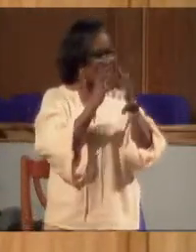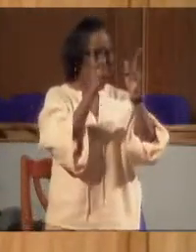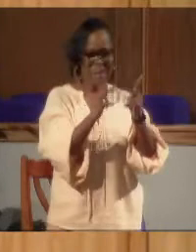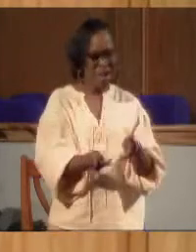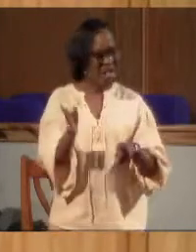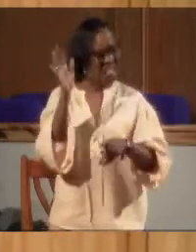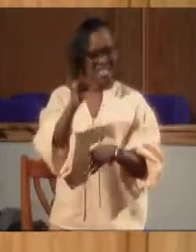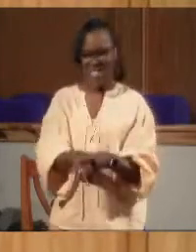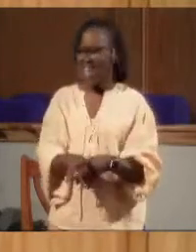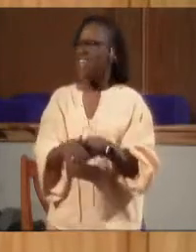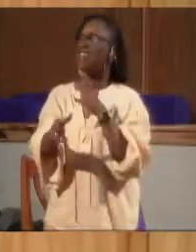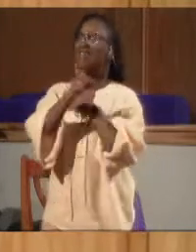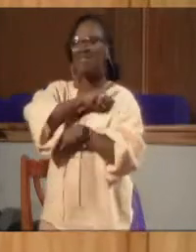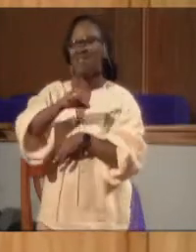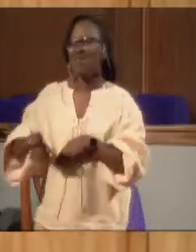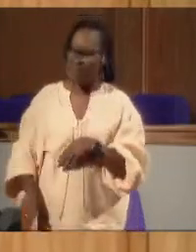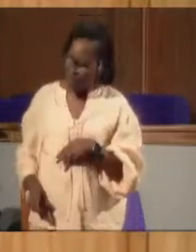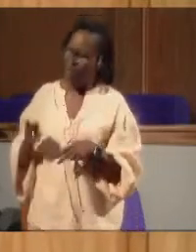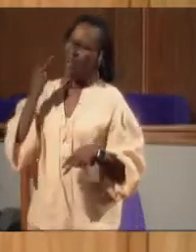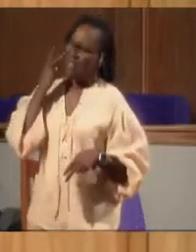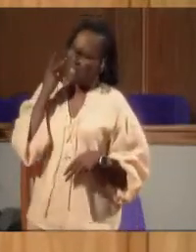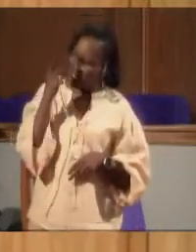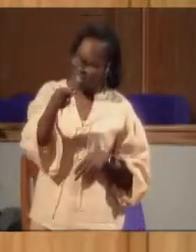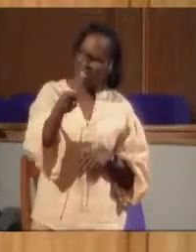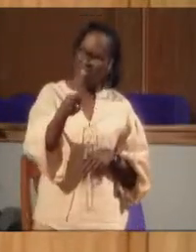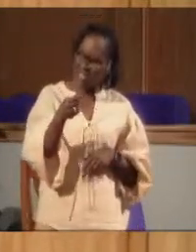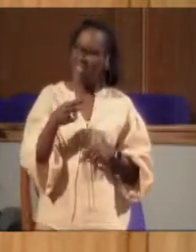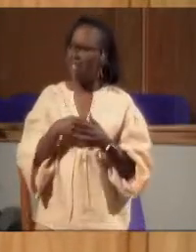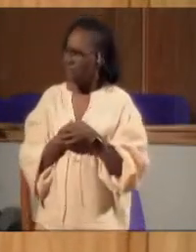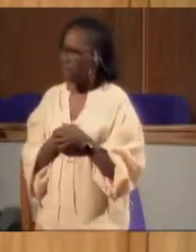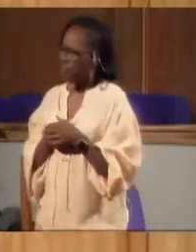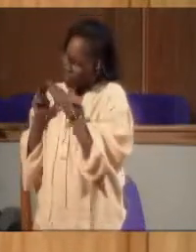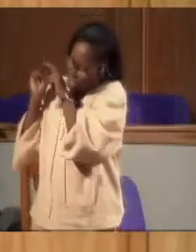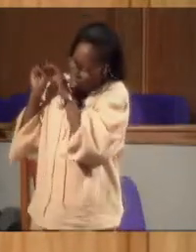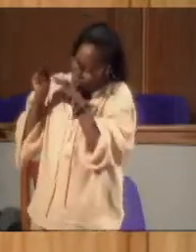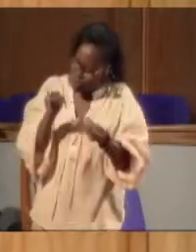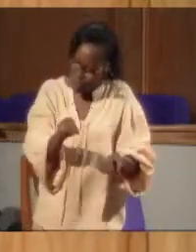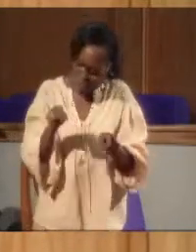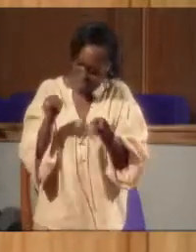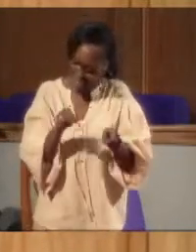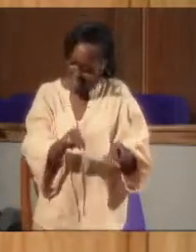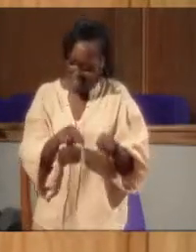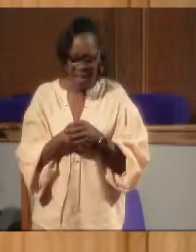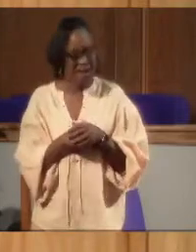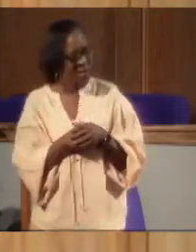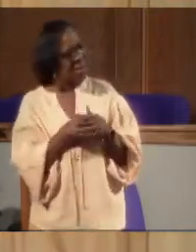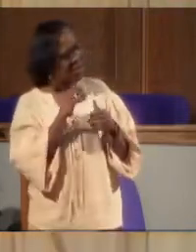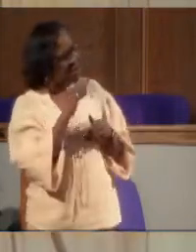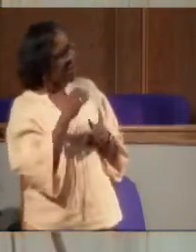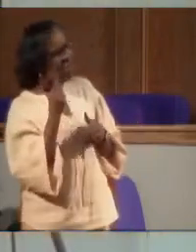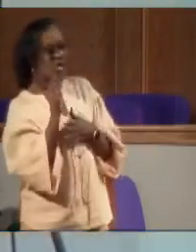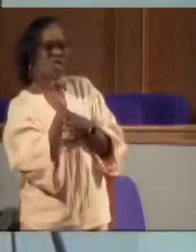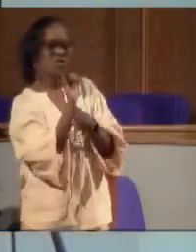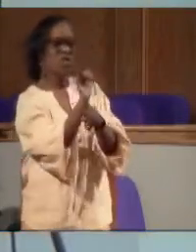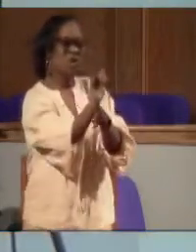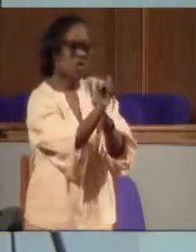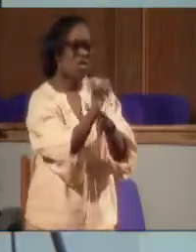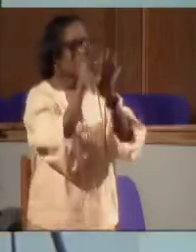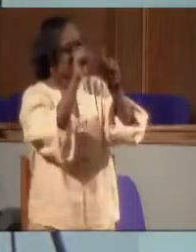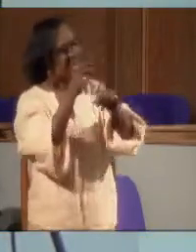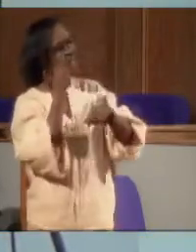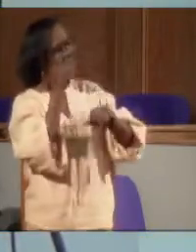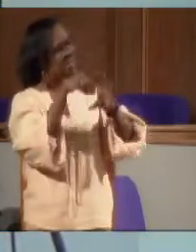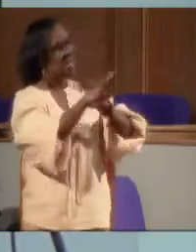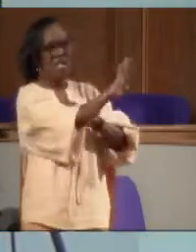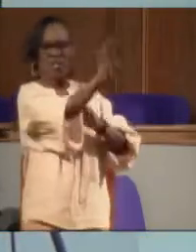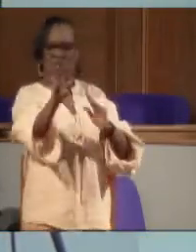that the Lord is looking. He's looking down the driveway of eternity. He can look into